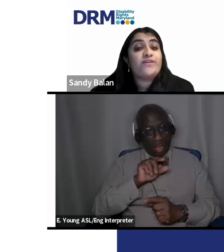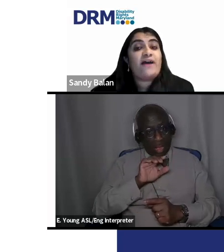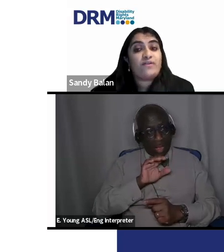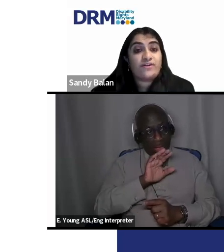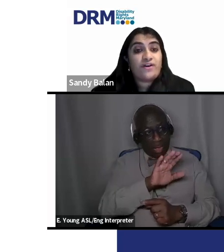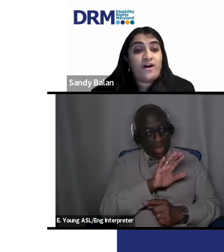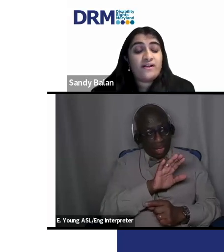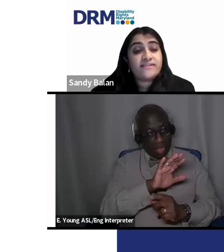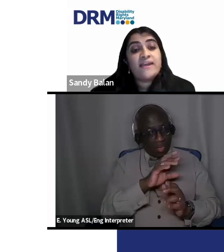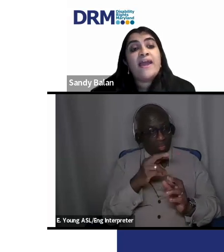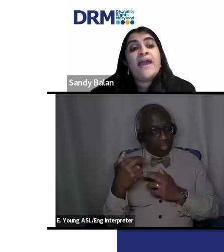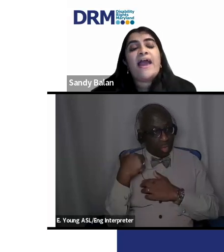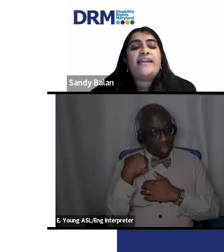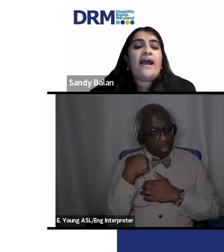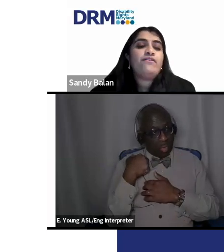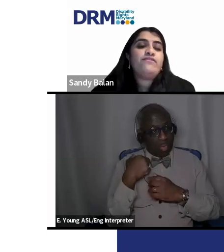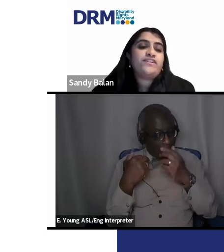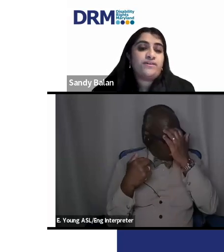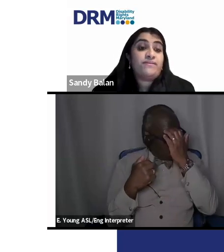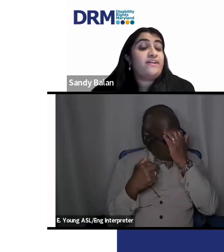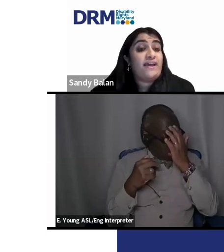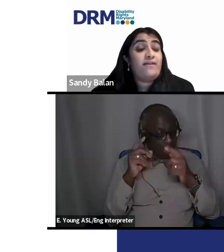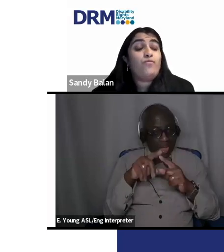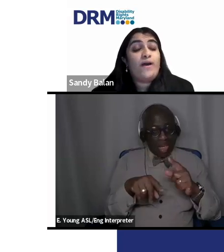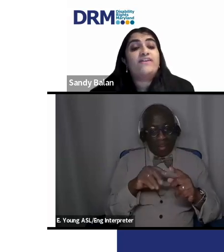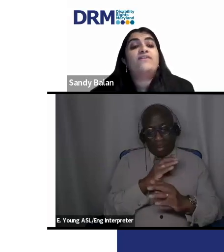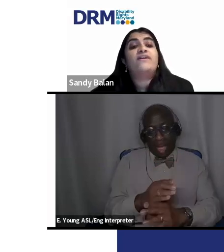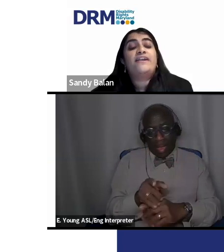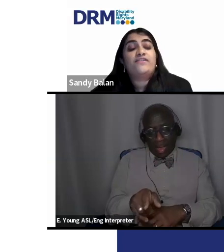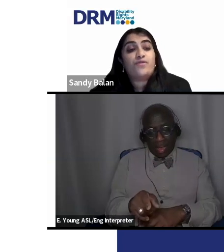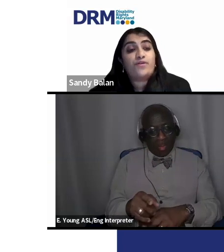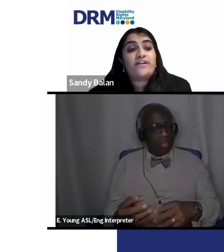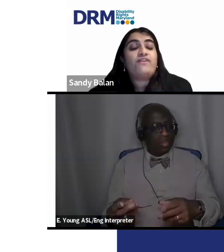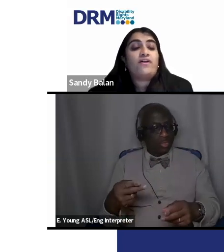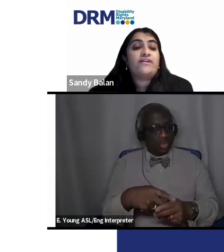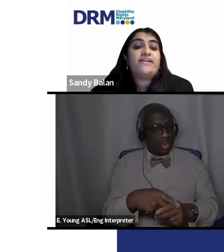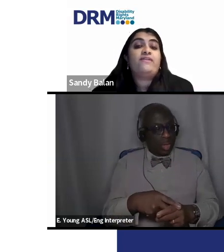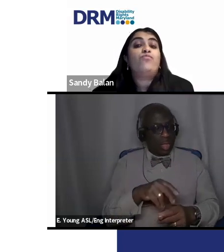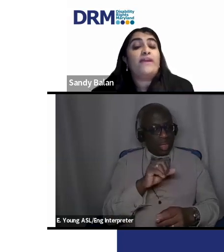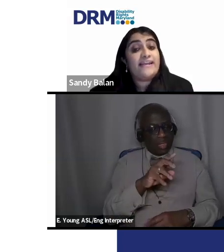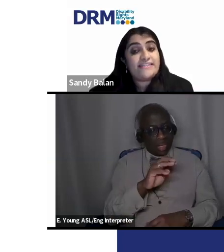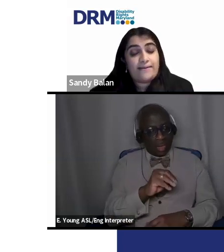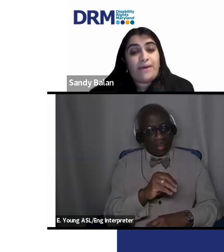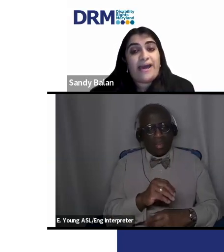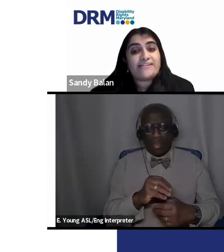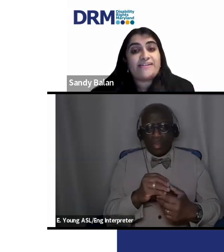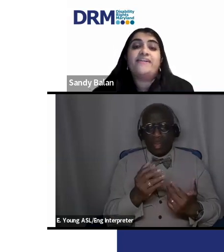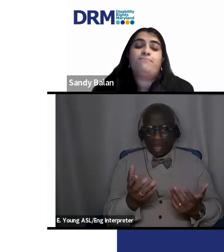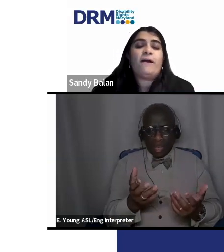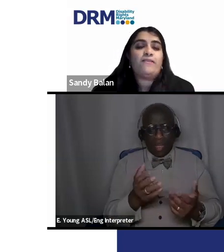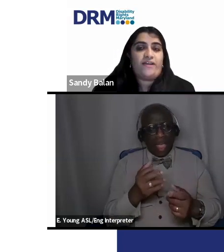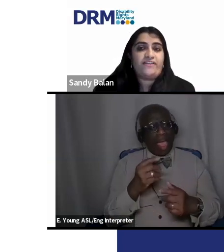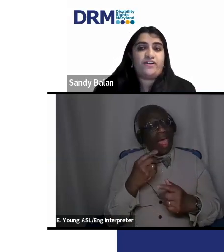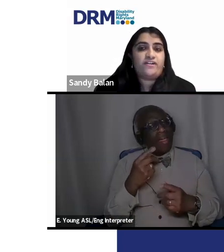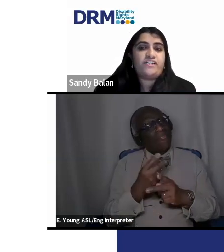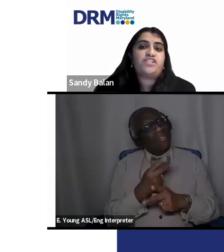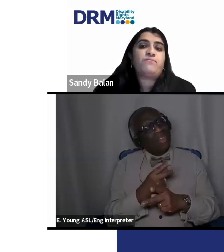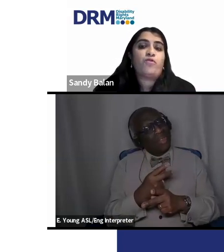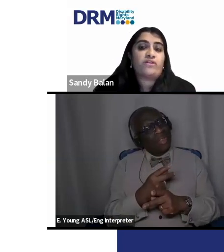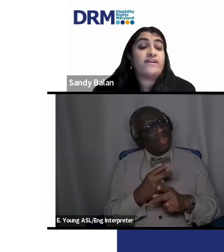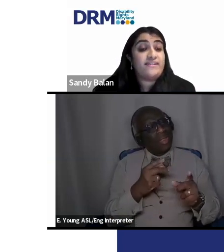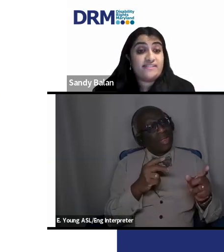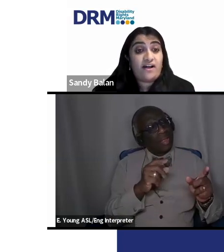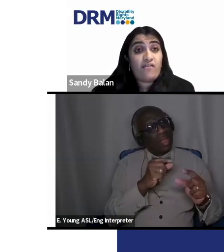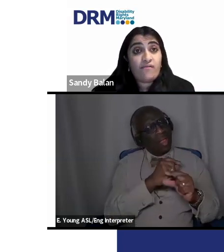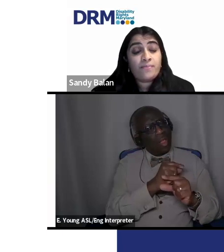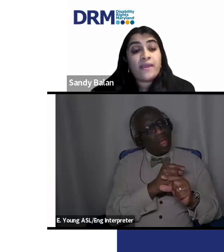into one without good cause. And how you determine, again, whether an authority of a guardian is impacted is by looking at the